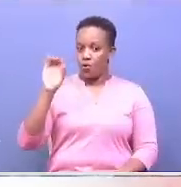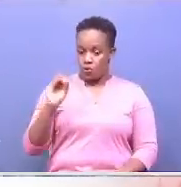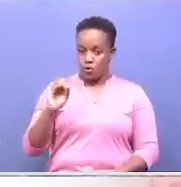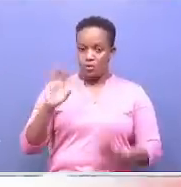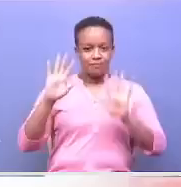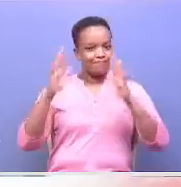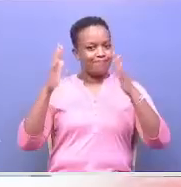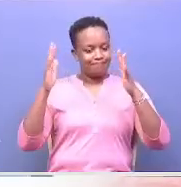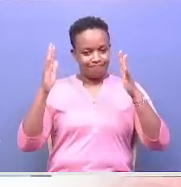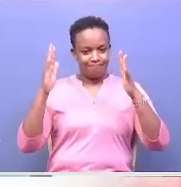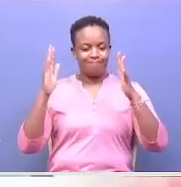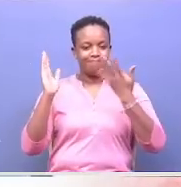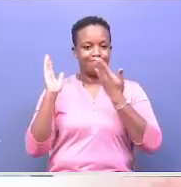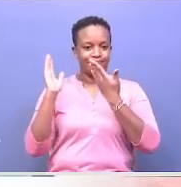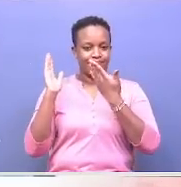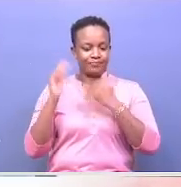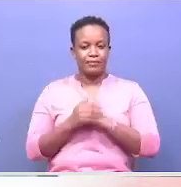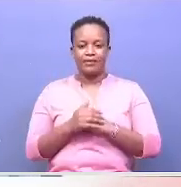the Annunciation,